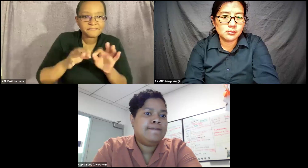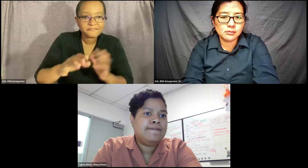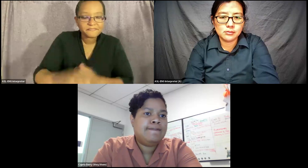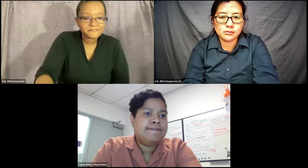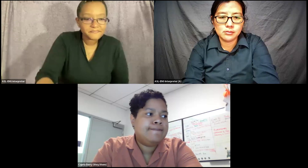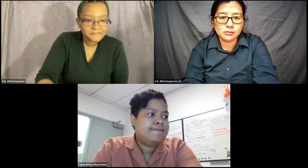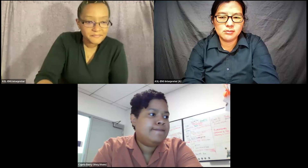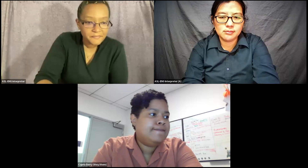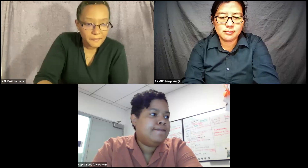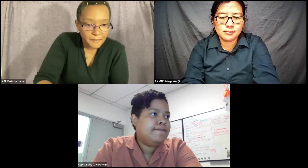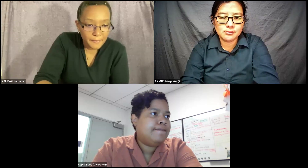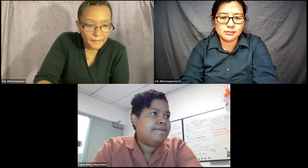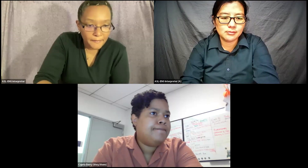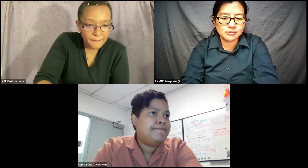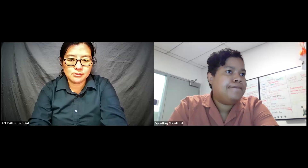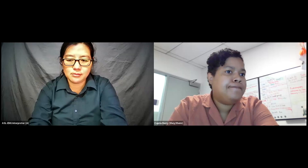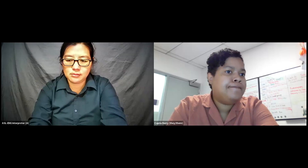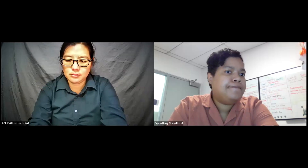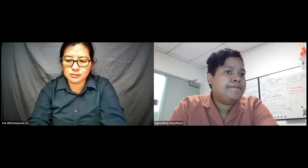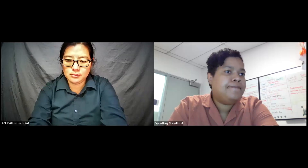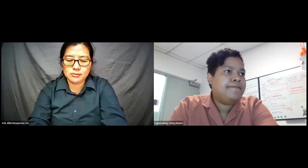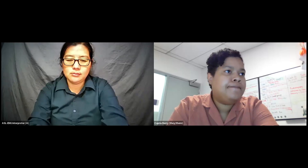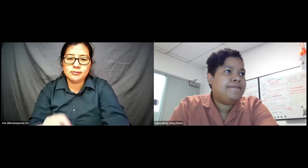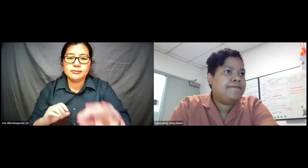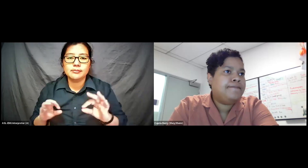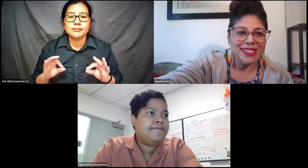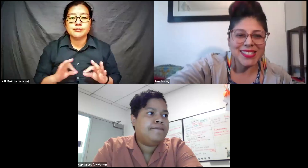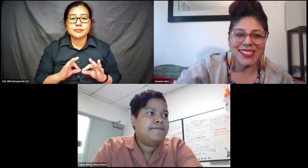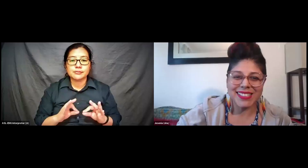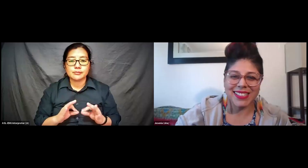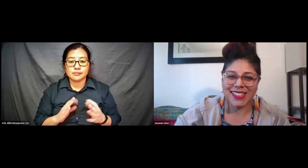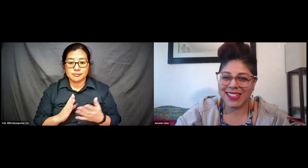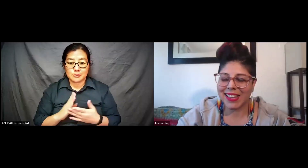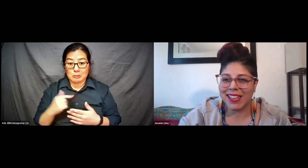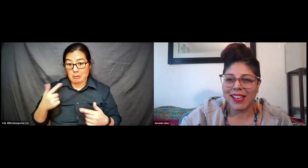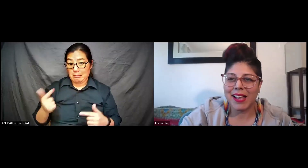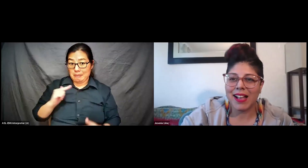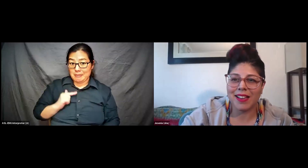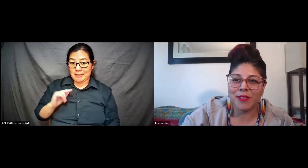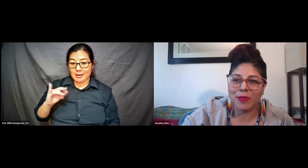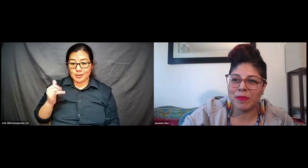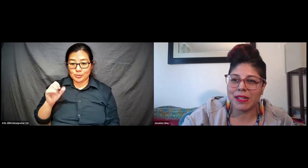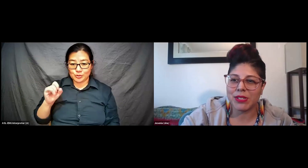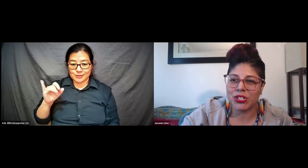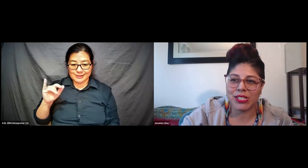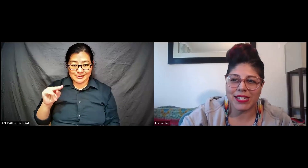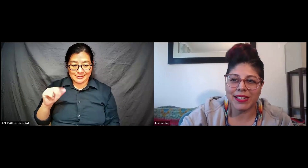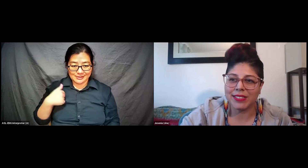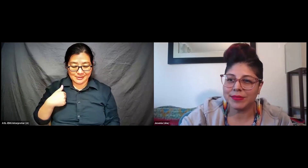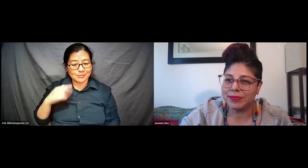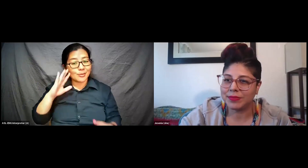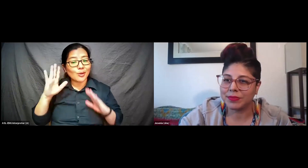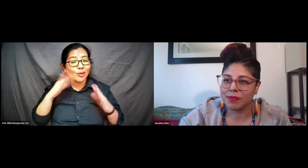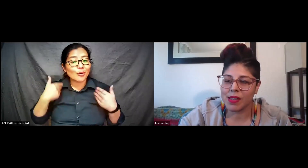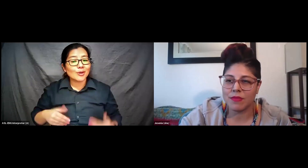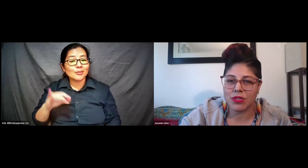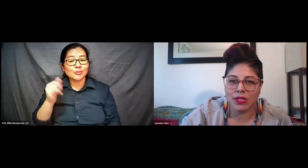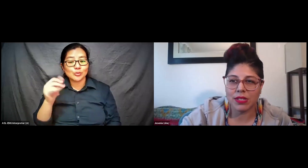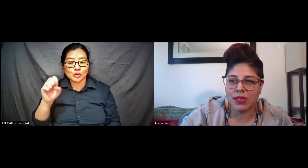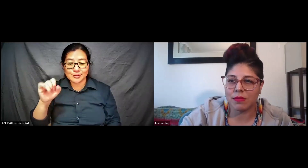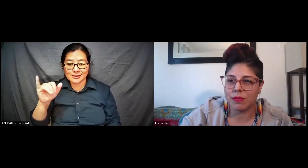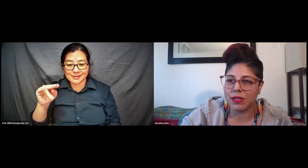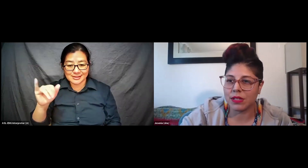making meaning of their experiences through the filters of outside factors. One of the easiest examples I can go to is that